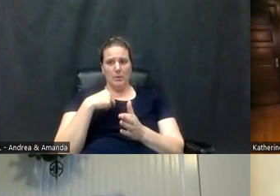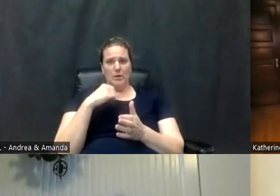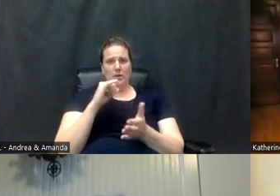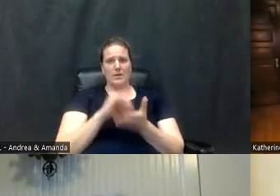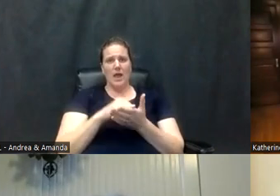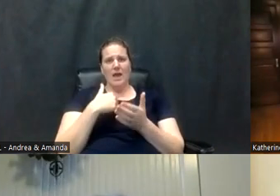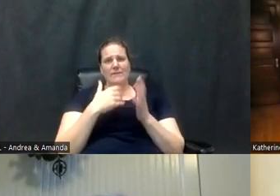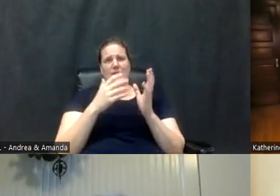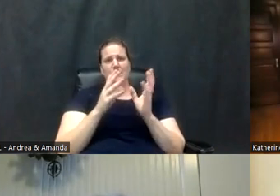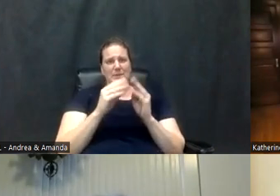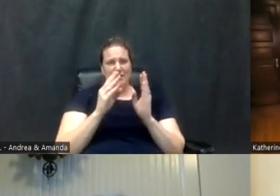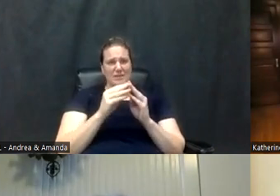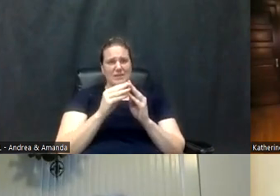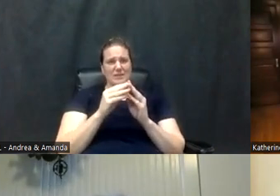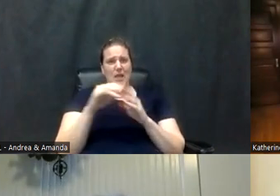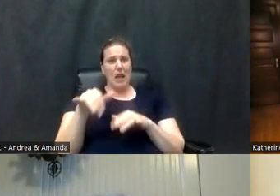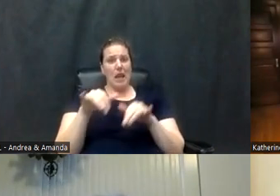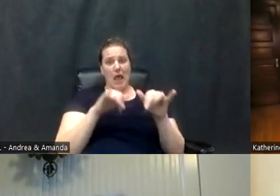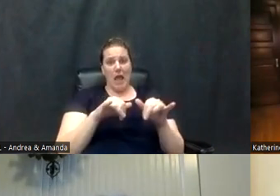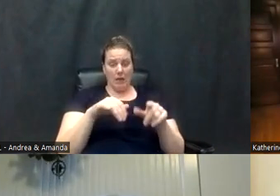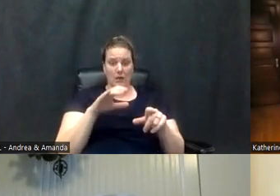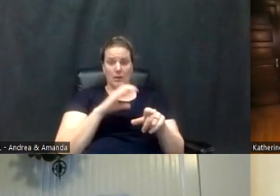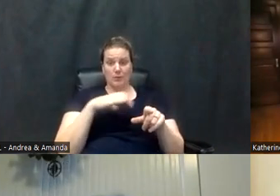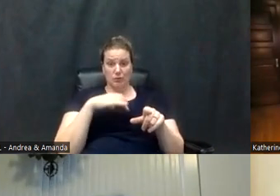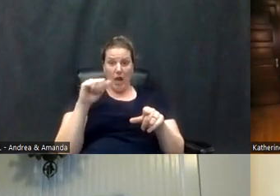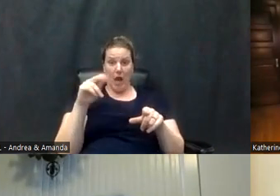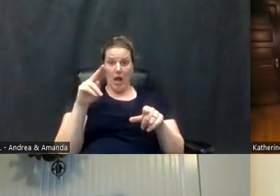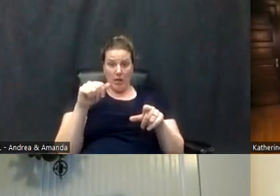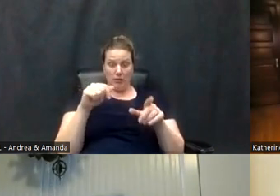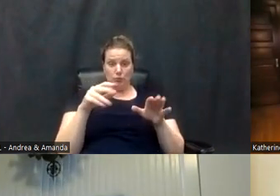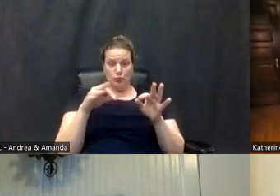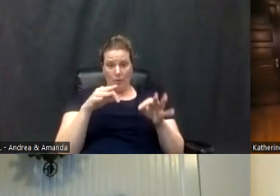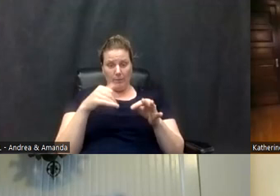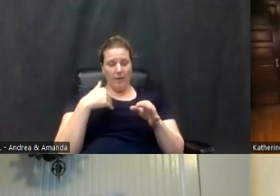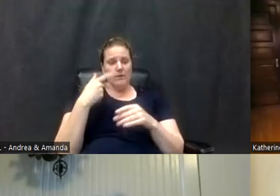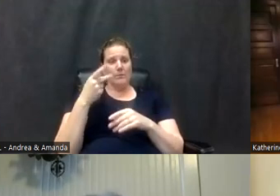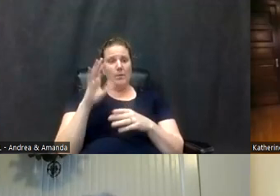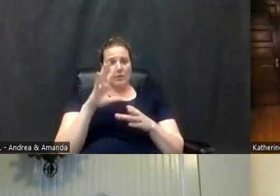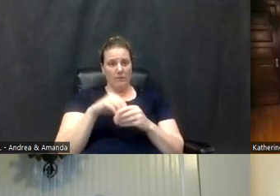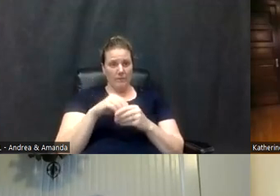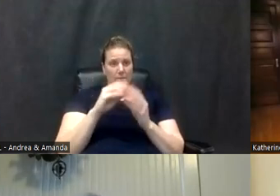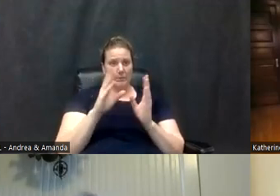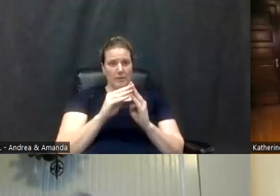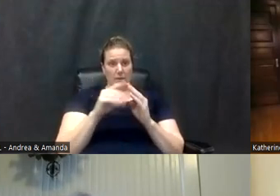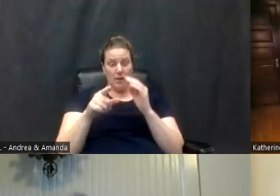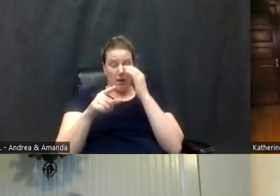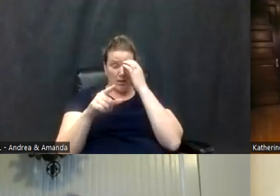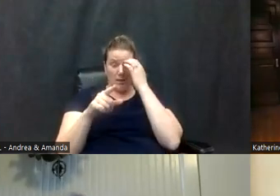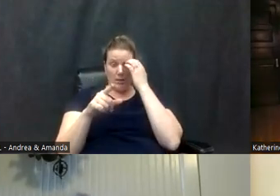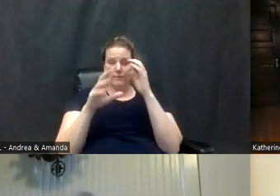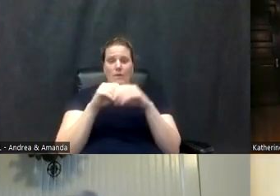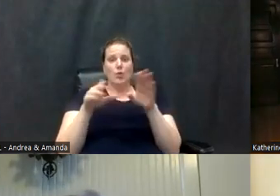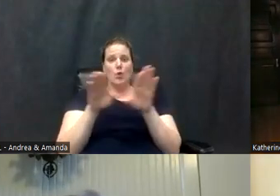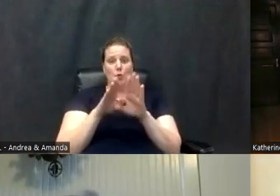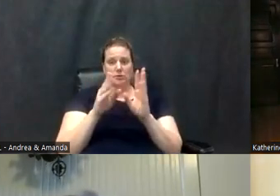has meetings, and like the ones that Commissioner Iona was describing, they have a public part of the meeting, and then they go into a closed session